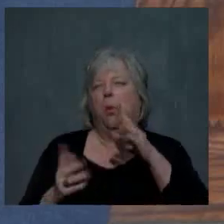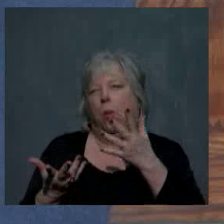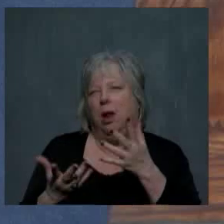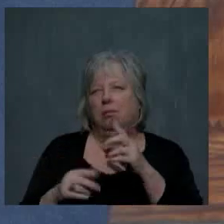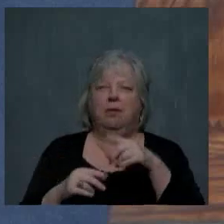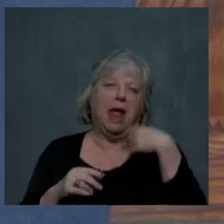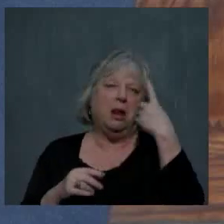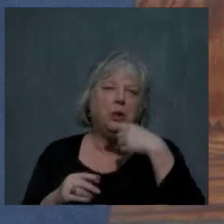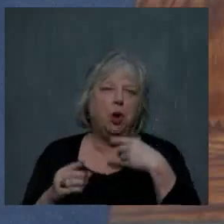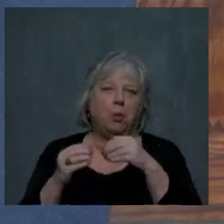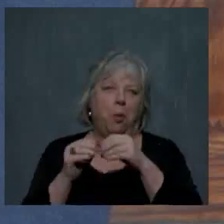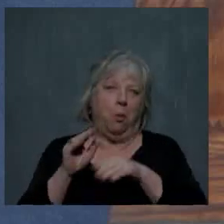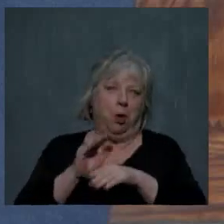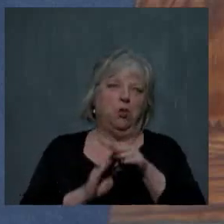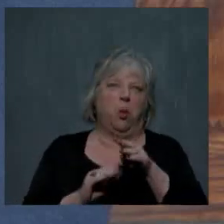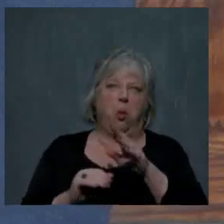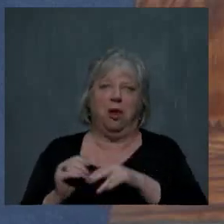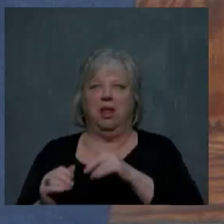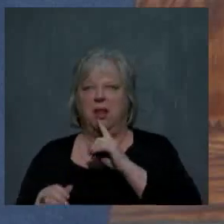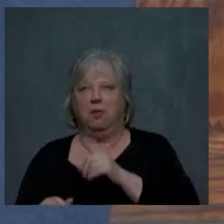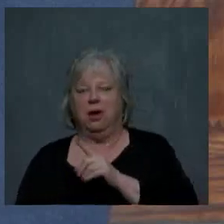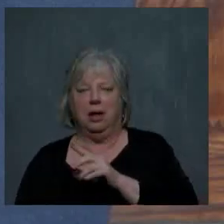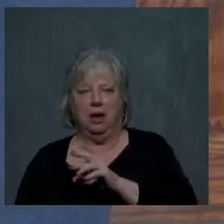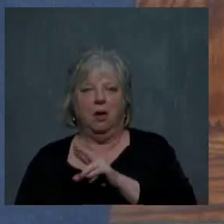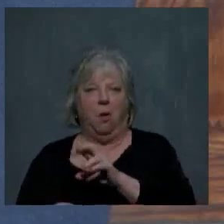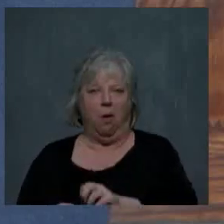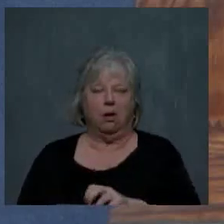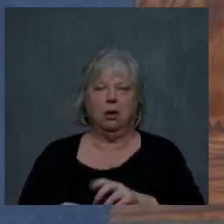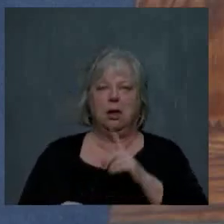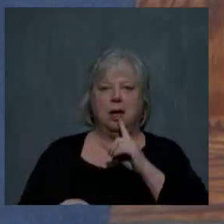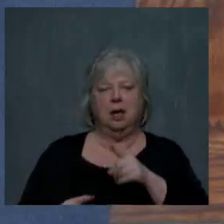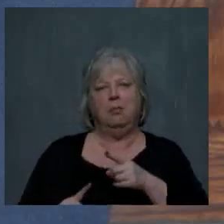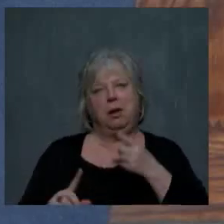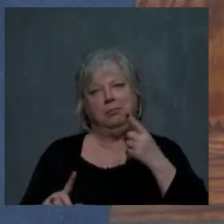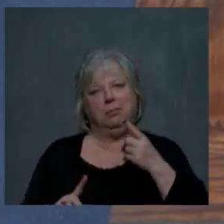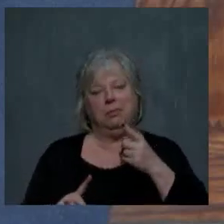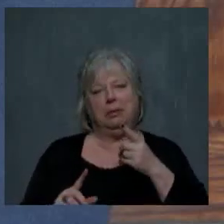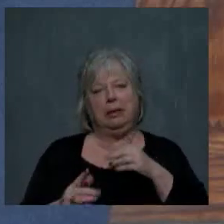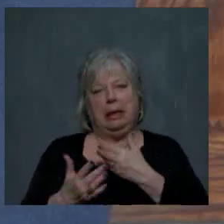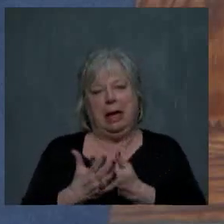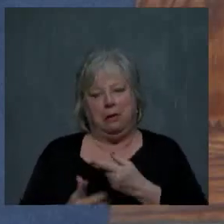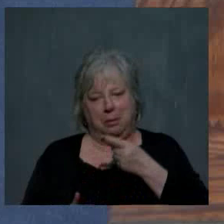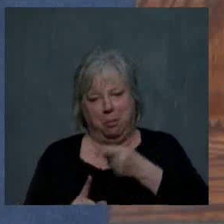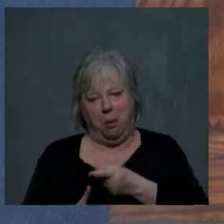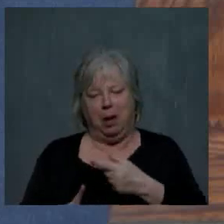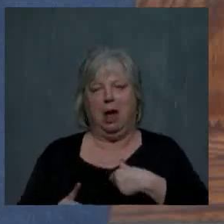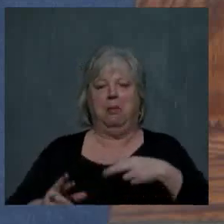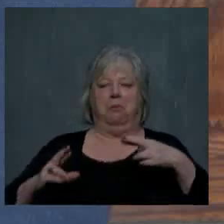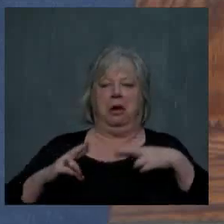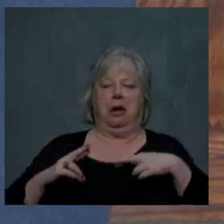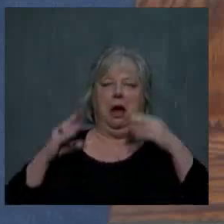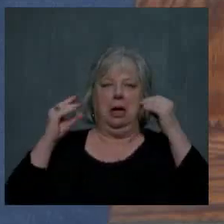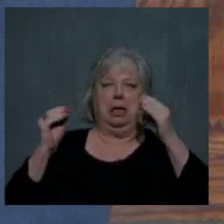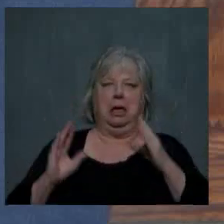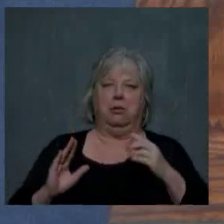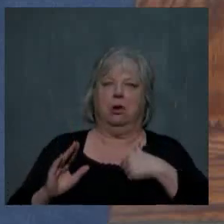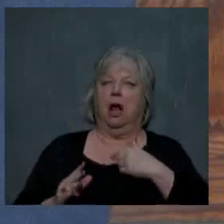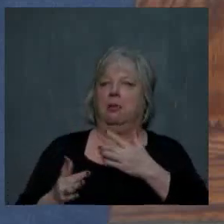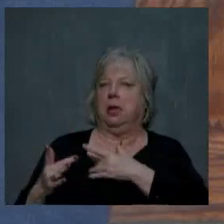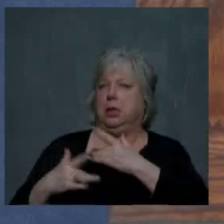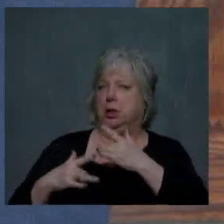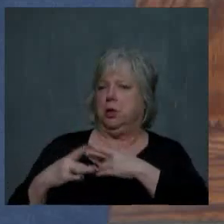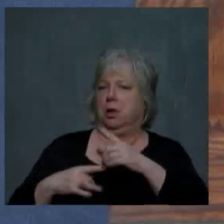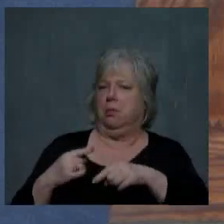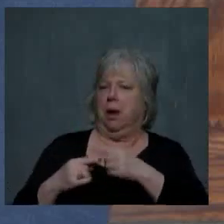look more mature than what they really are. Let me just cut to the chase. I'm a retired teacher, and I'm concerned about some of